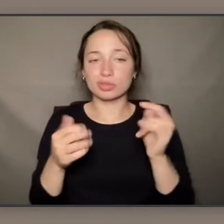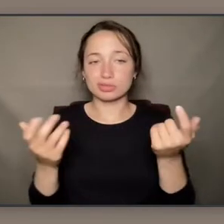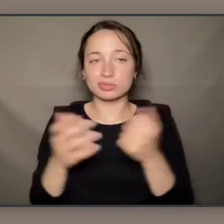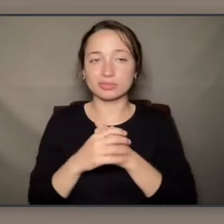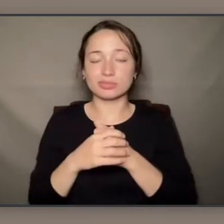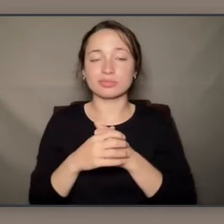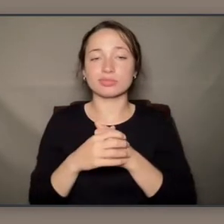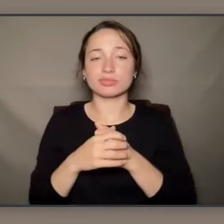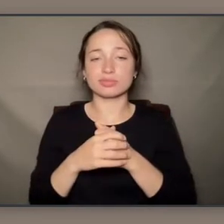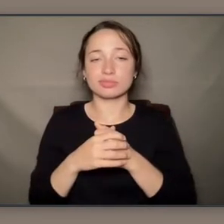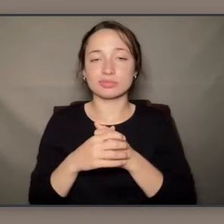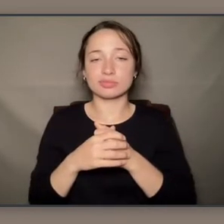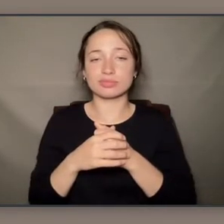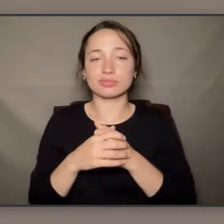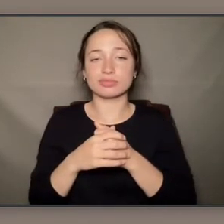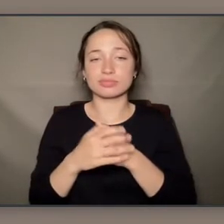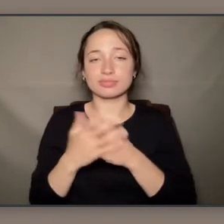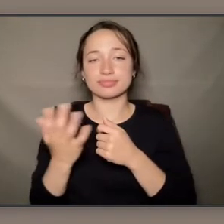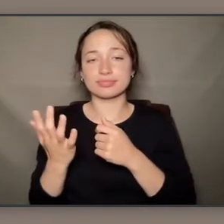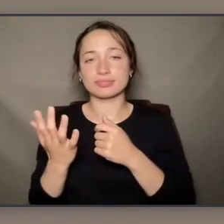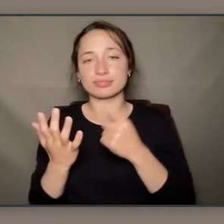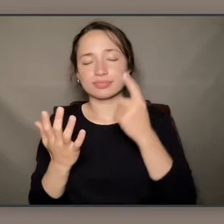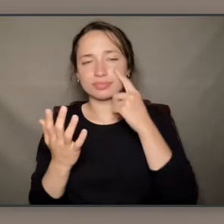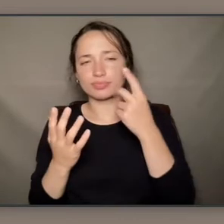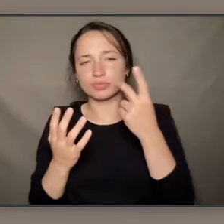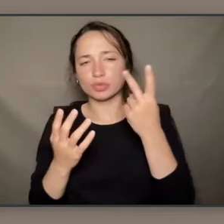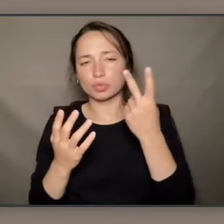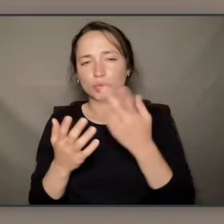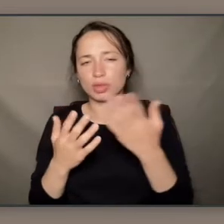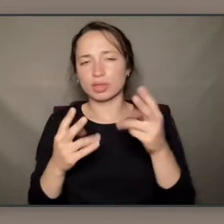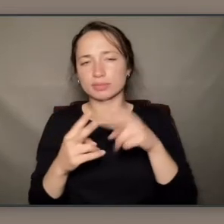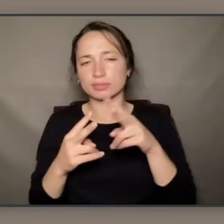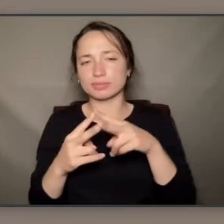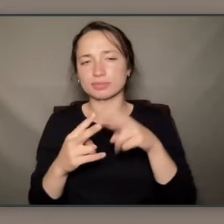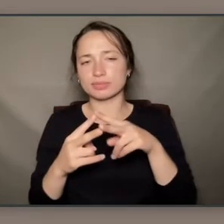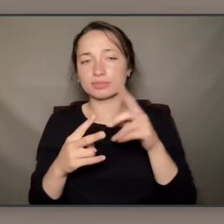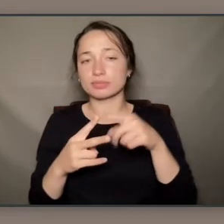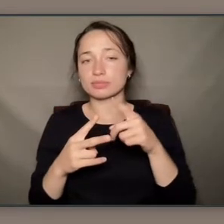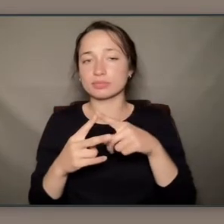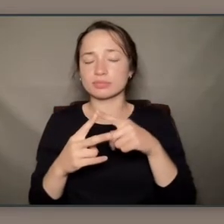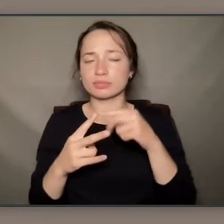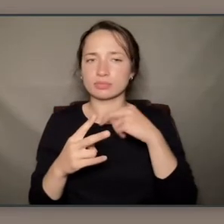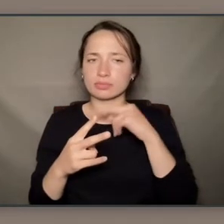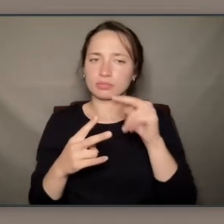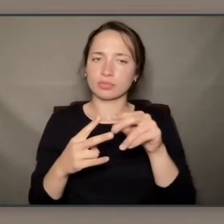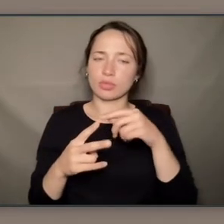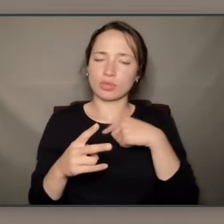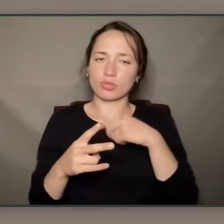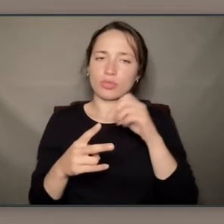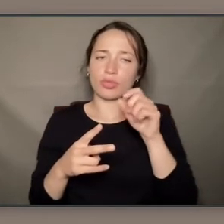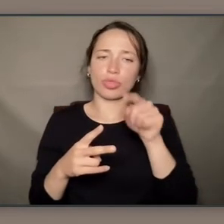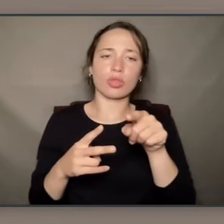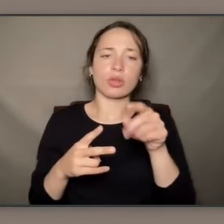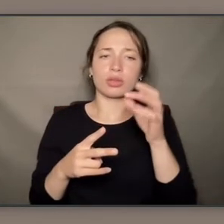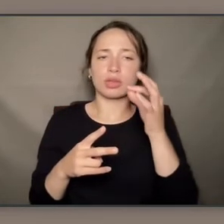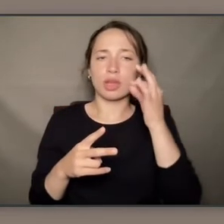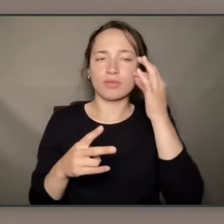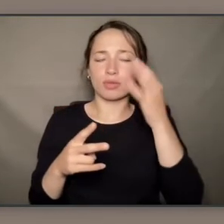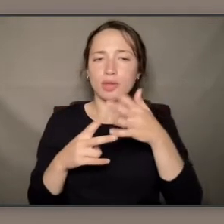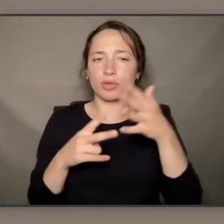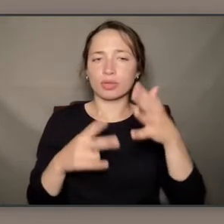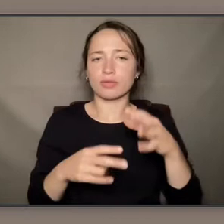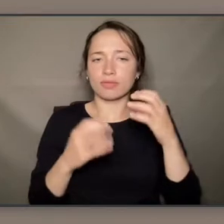with it. I was thinking of two things, Hawk. One is, first of all, I've called you a Native